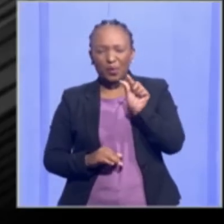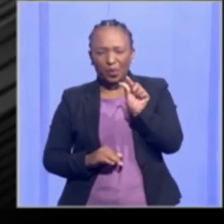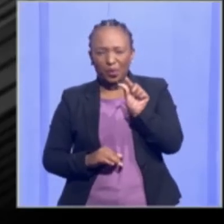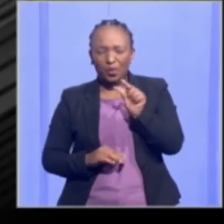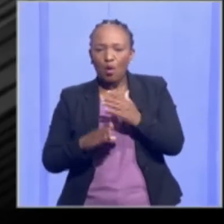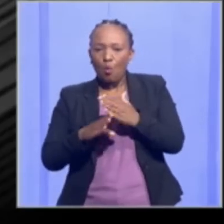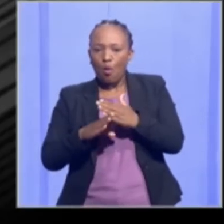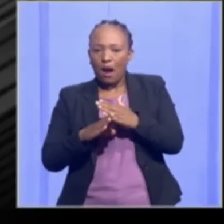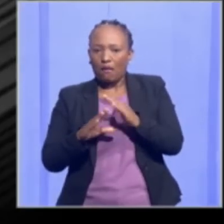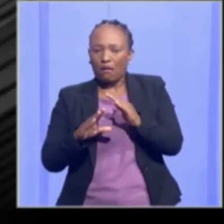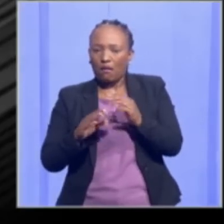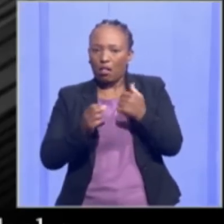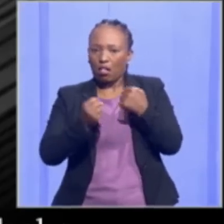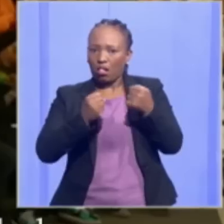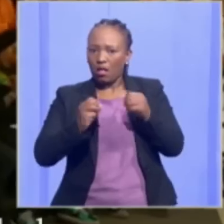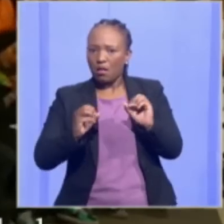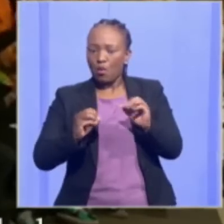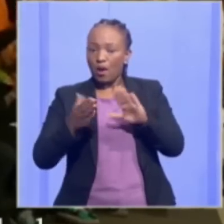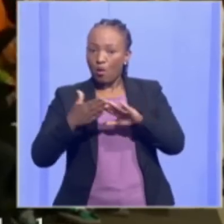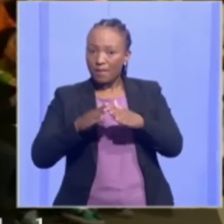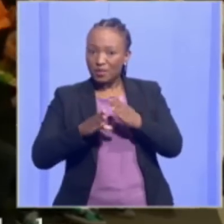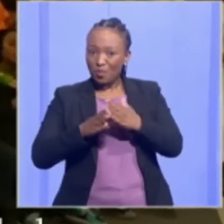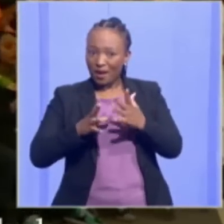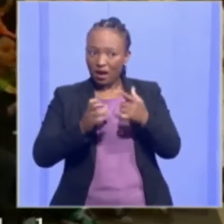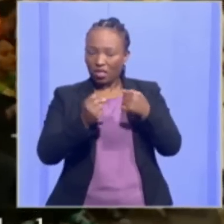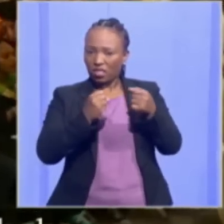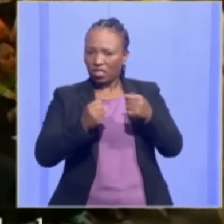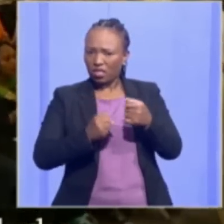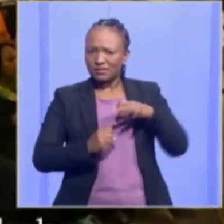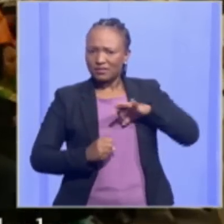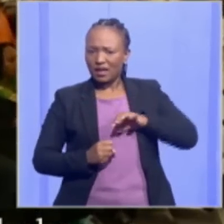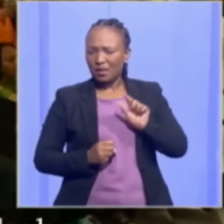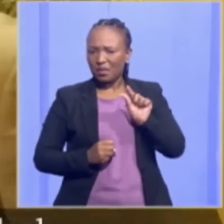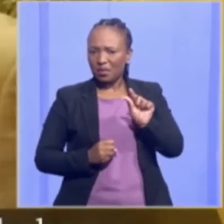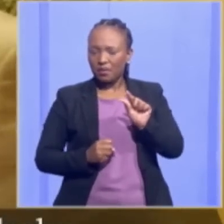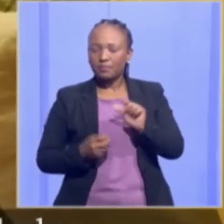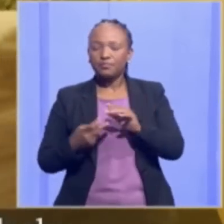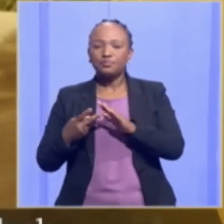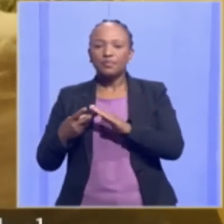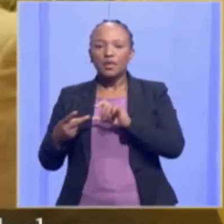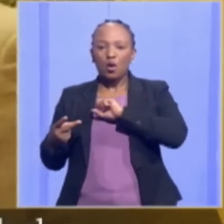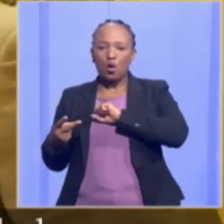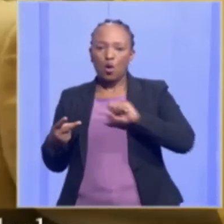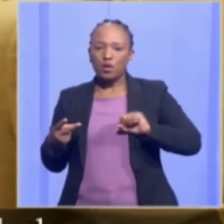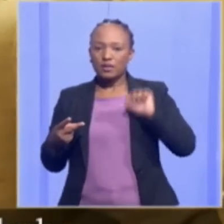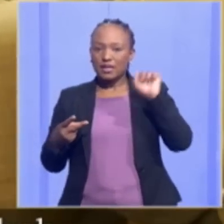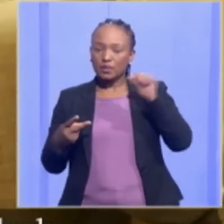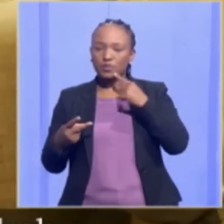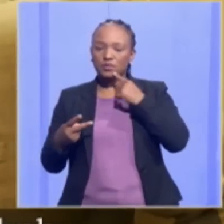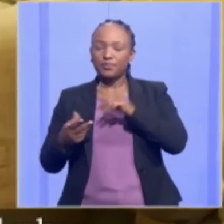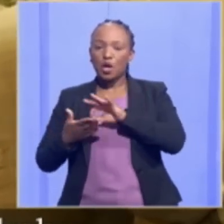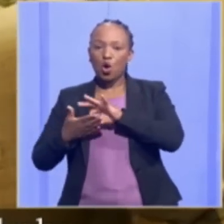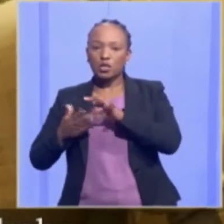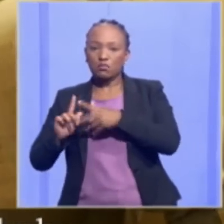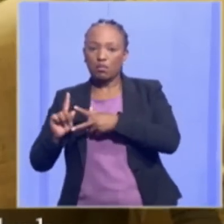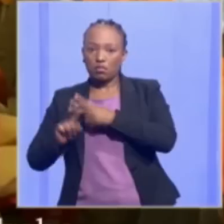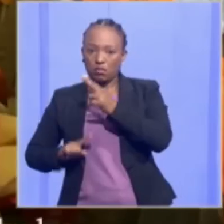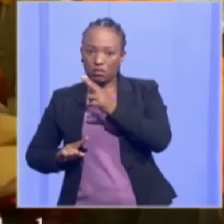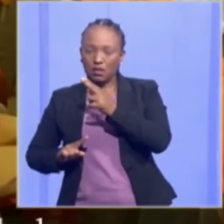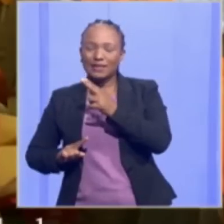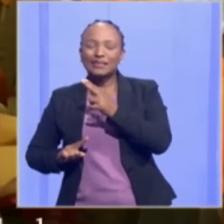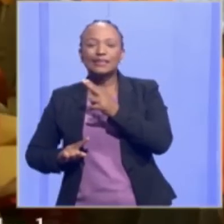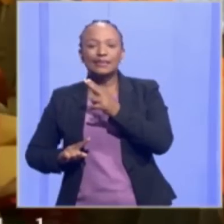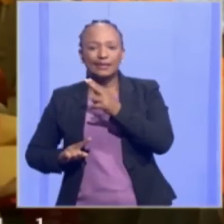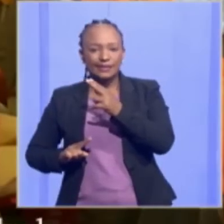underemployed like community workers. Ka ho le leng Sesotho e boletse ha ho fediswa ha dikontraka tsena ho tla